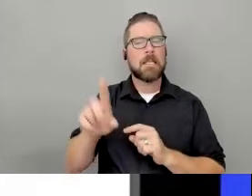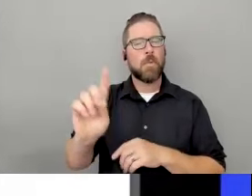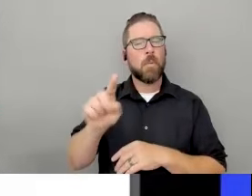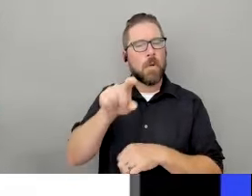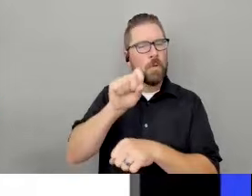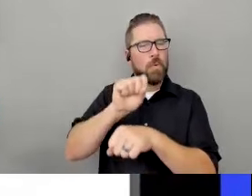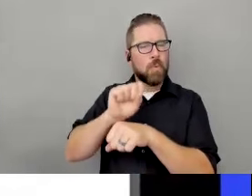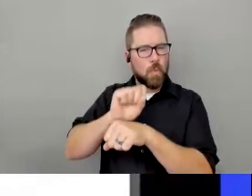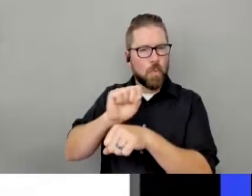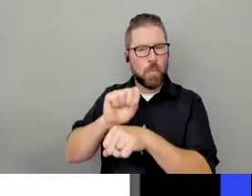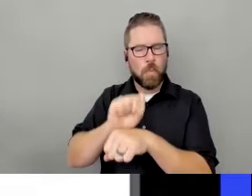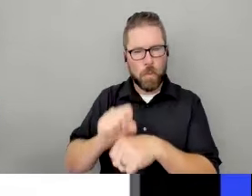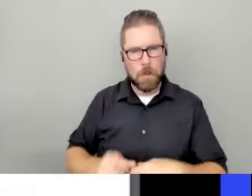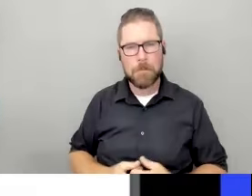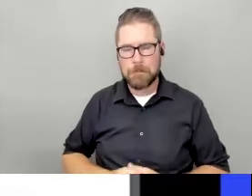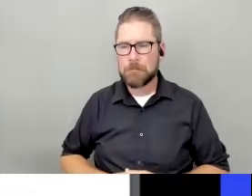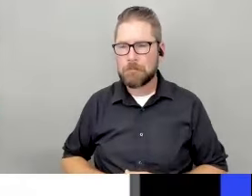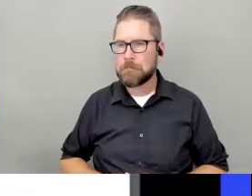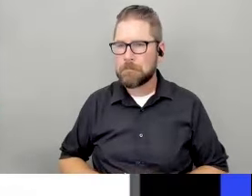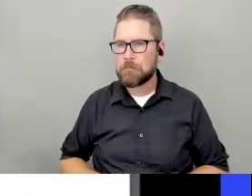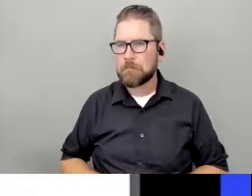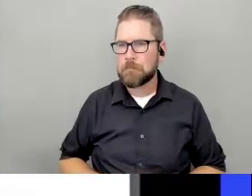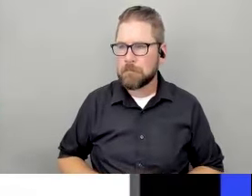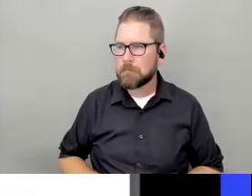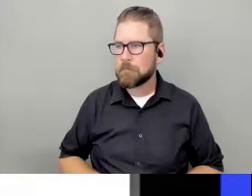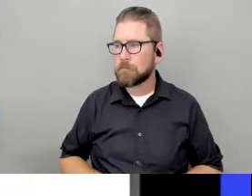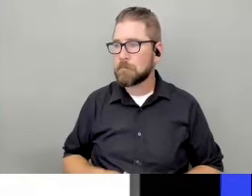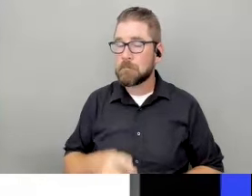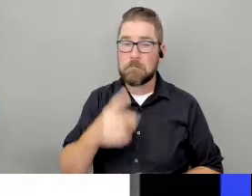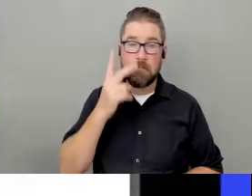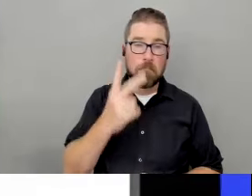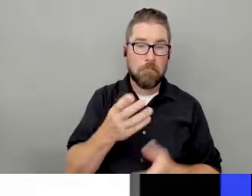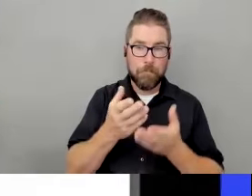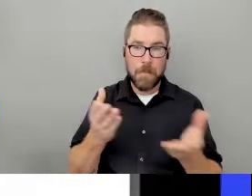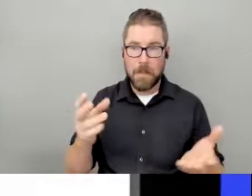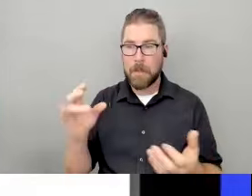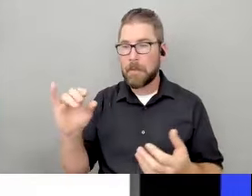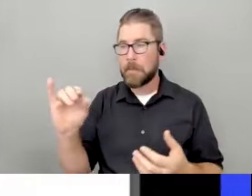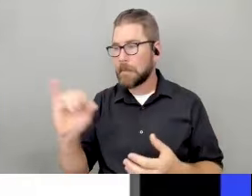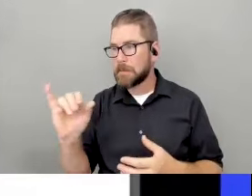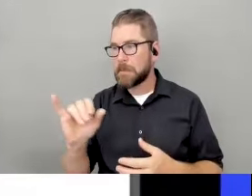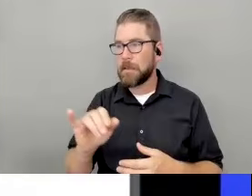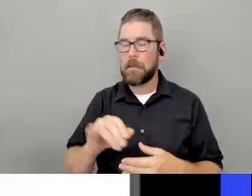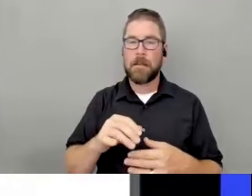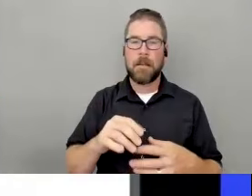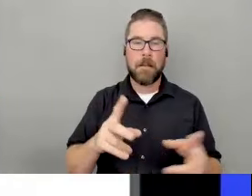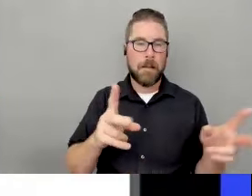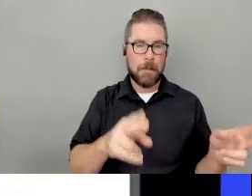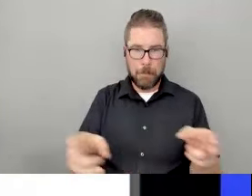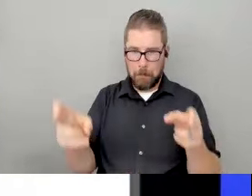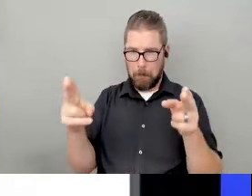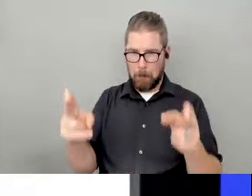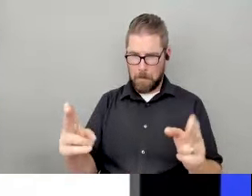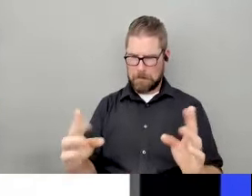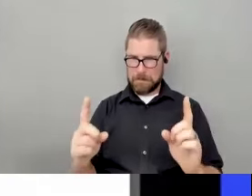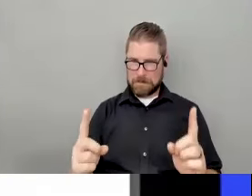PlayPosit. So I know I'm kind of ready to go. So you can see things like the video segment, that's what's listed here. I can add